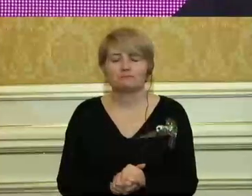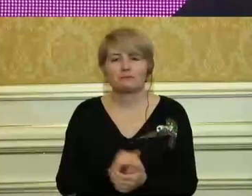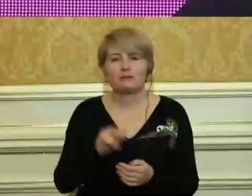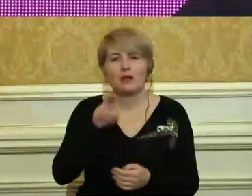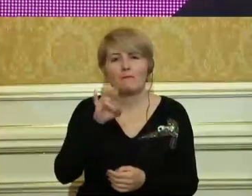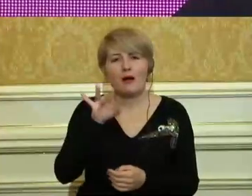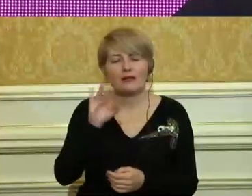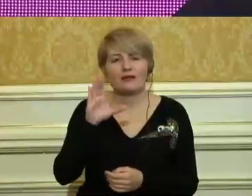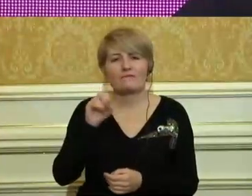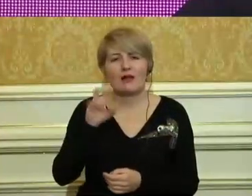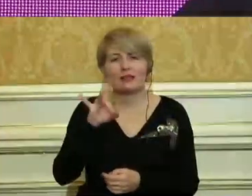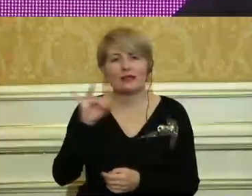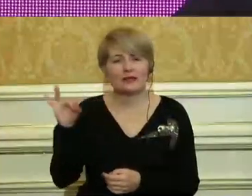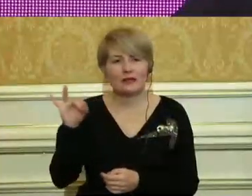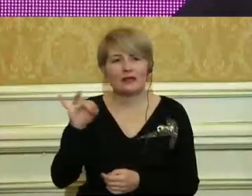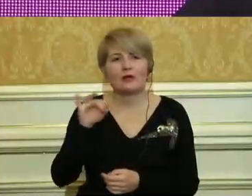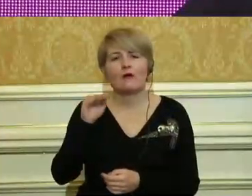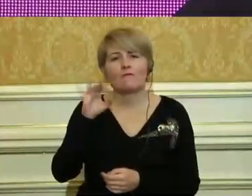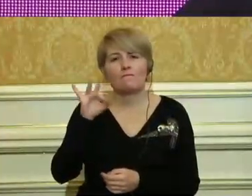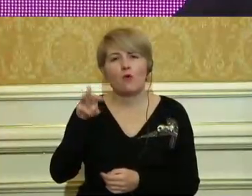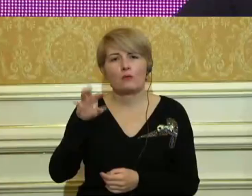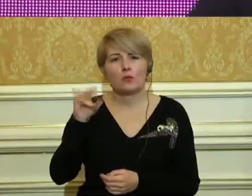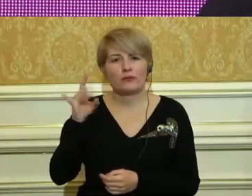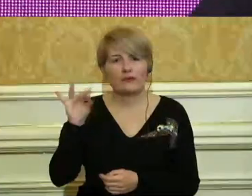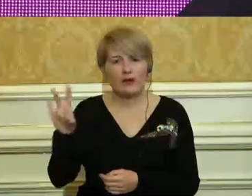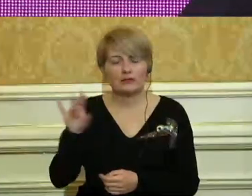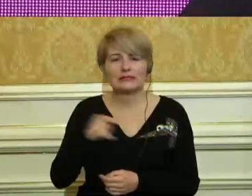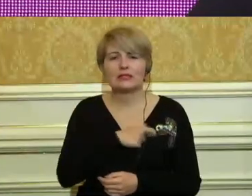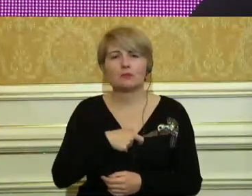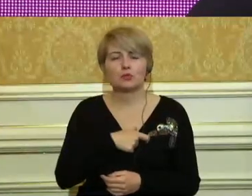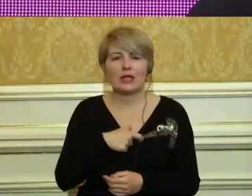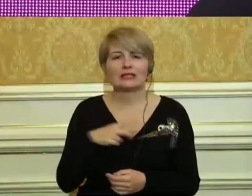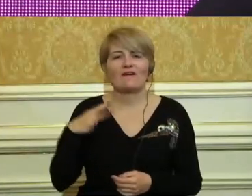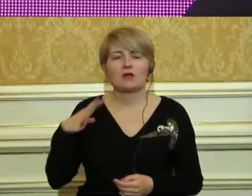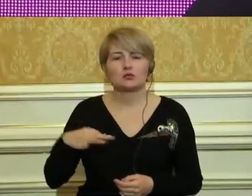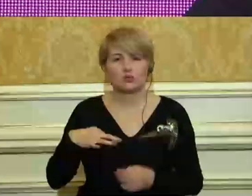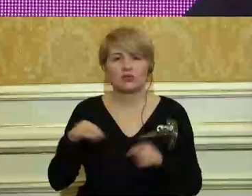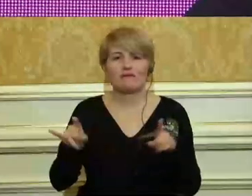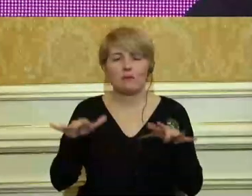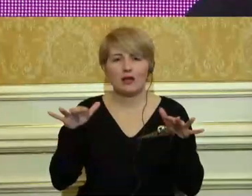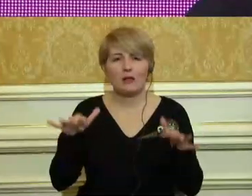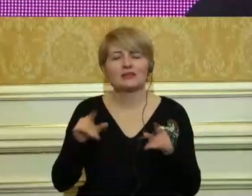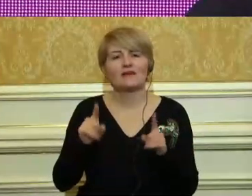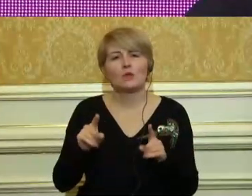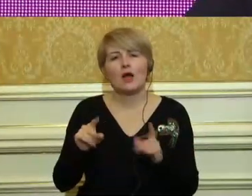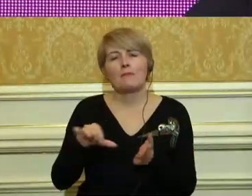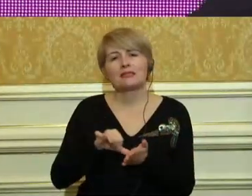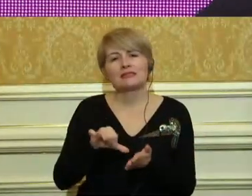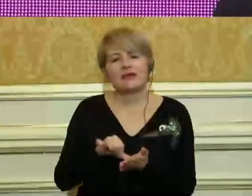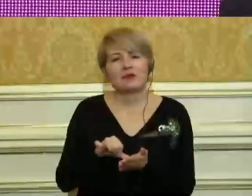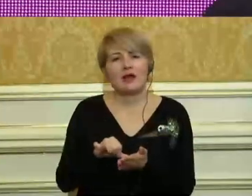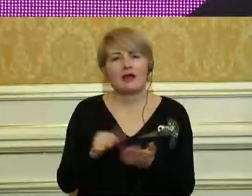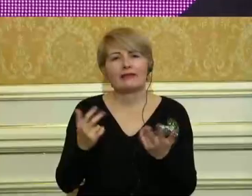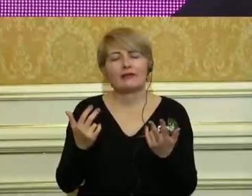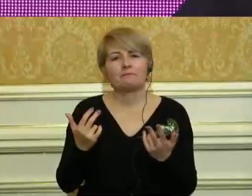floor to Mrs. Valérie Fourmont-Tian, the Member of Parliament of France, Chair of